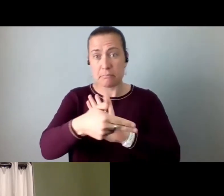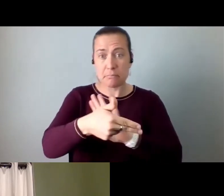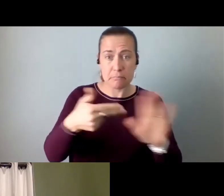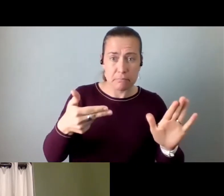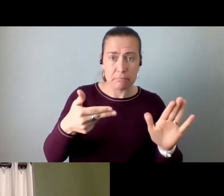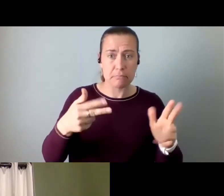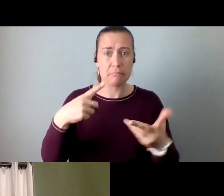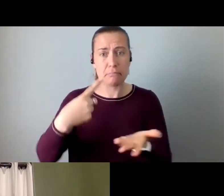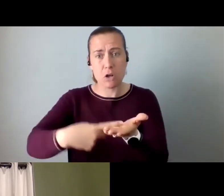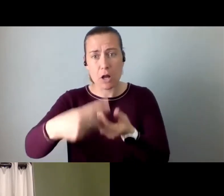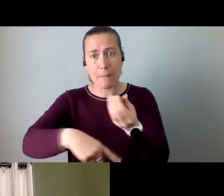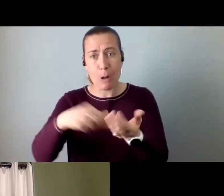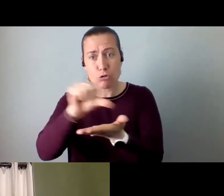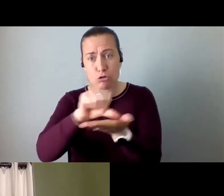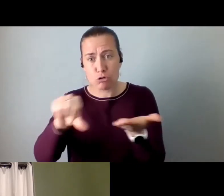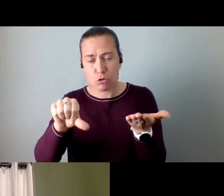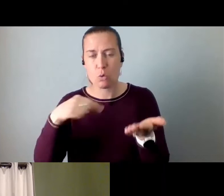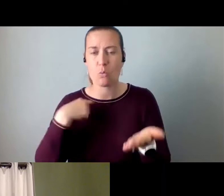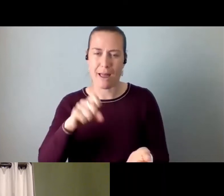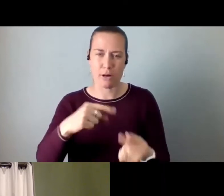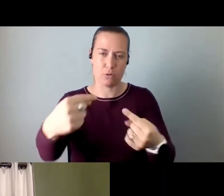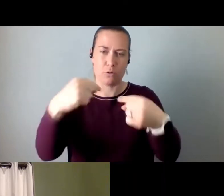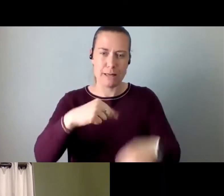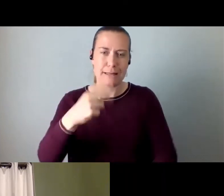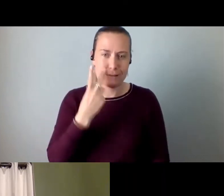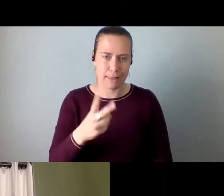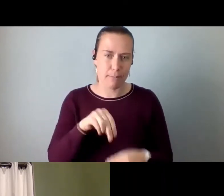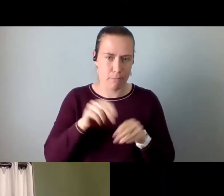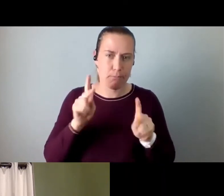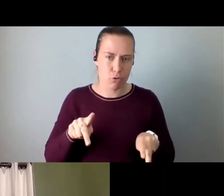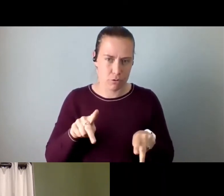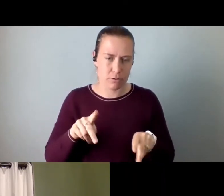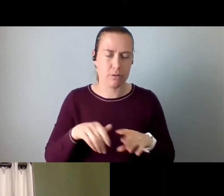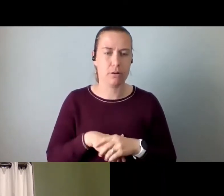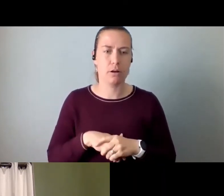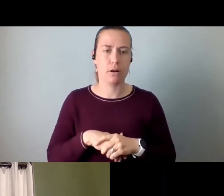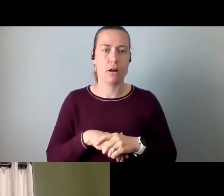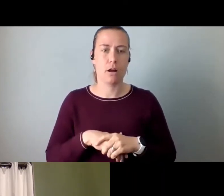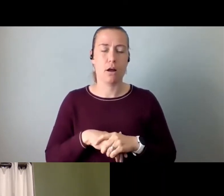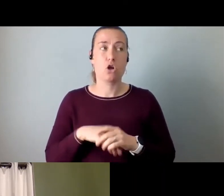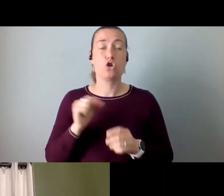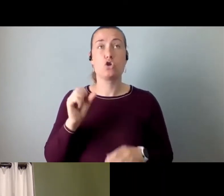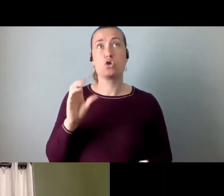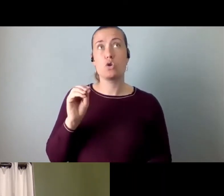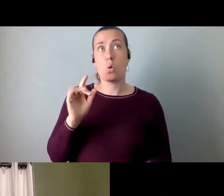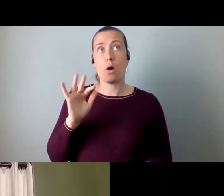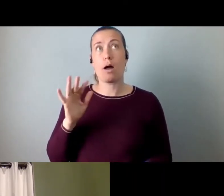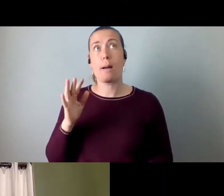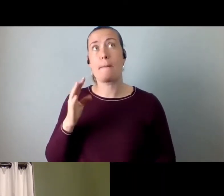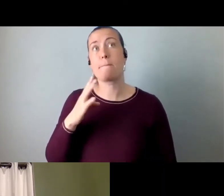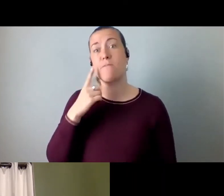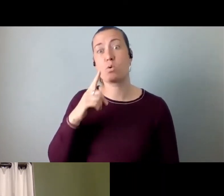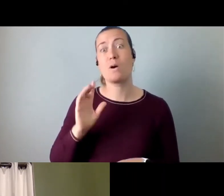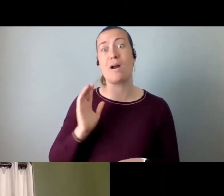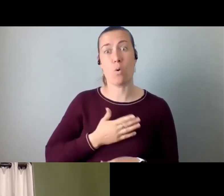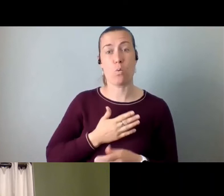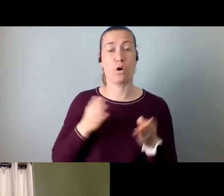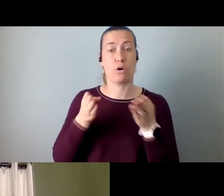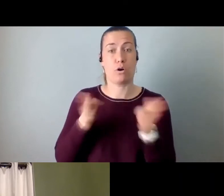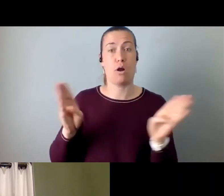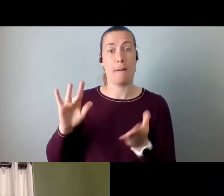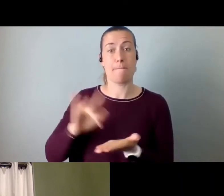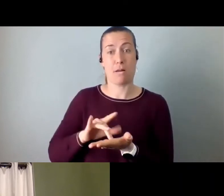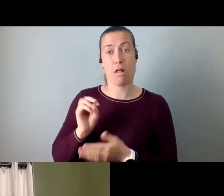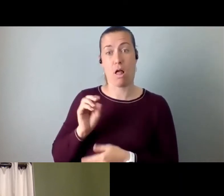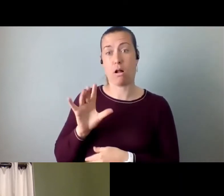without physically seeing them. And so it was a rapid increase in use in our medical oncology